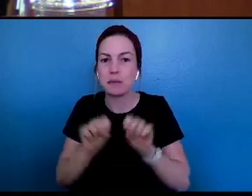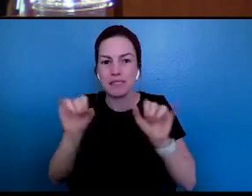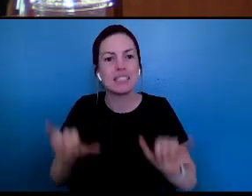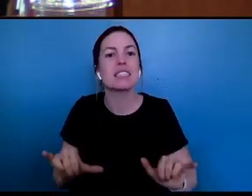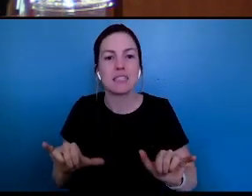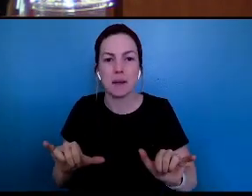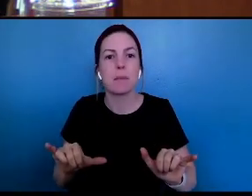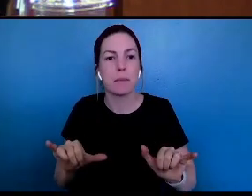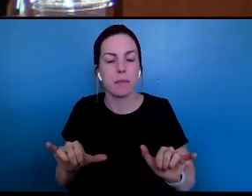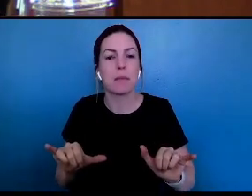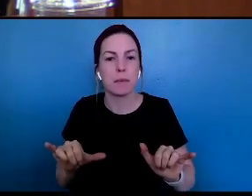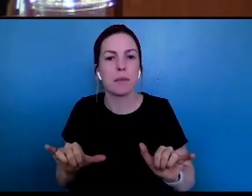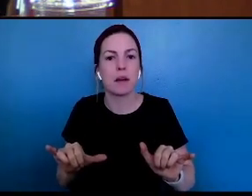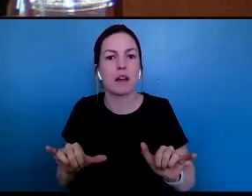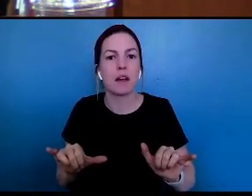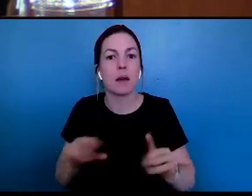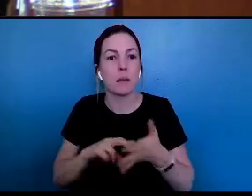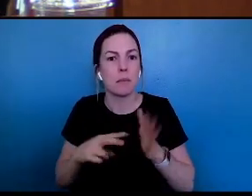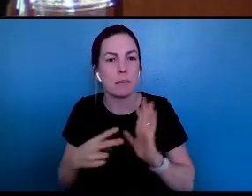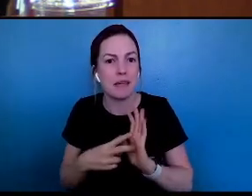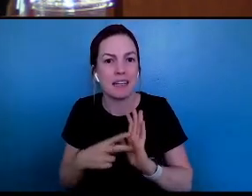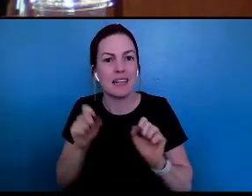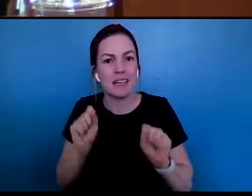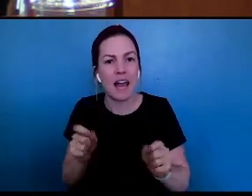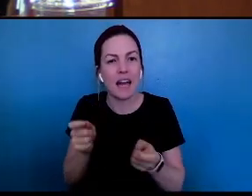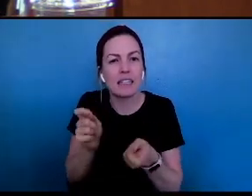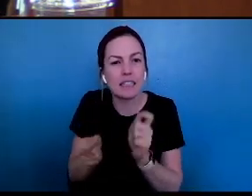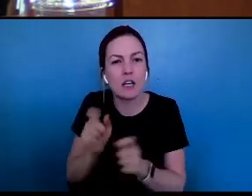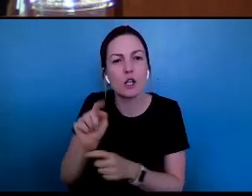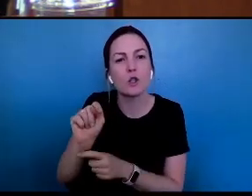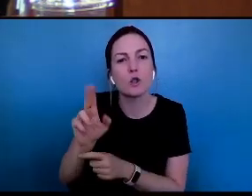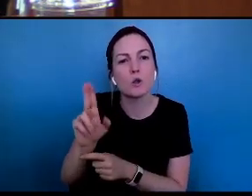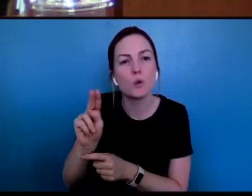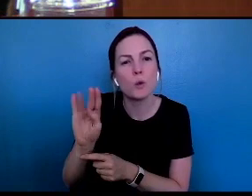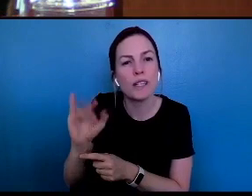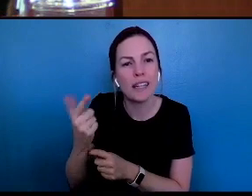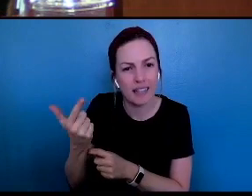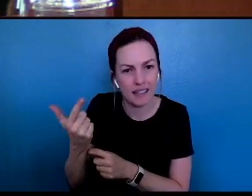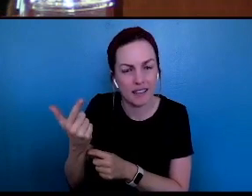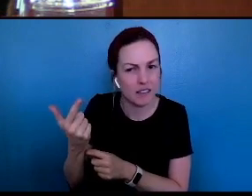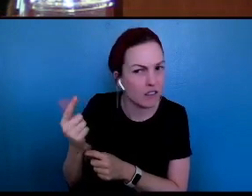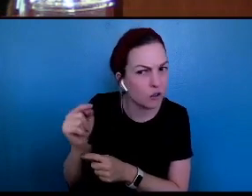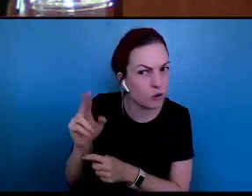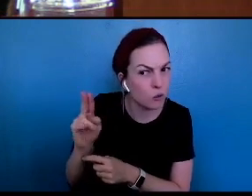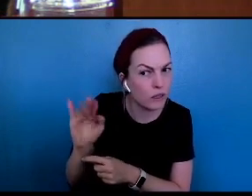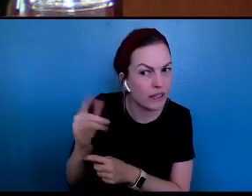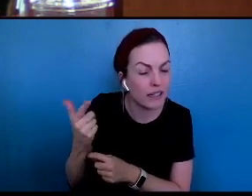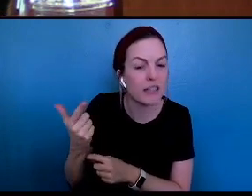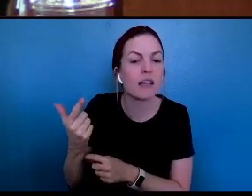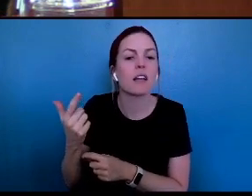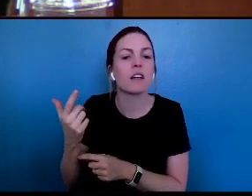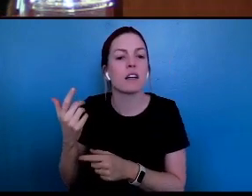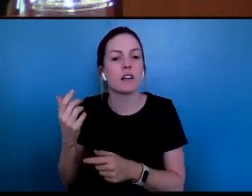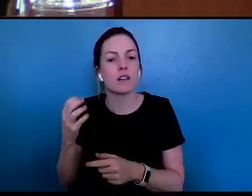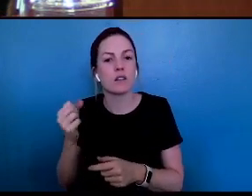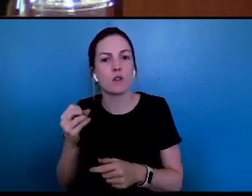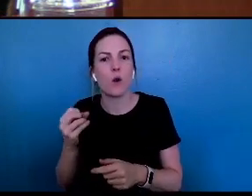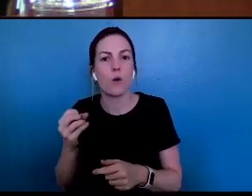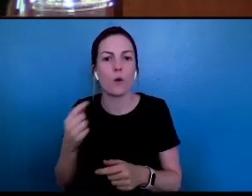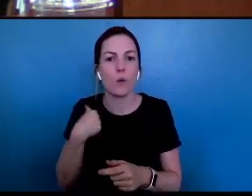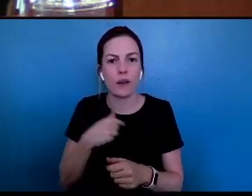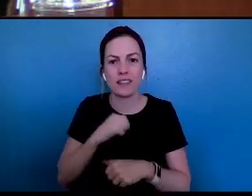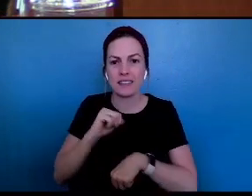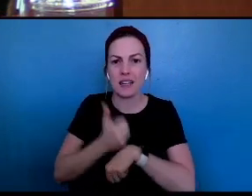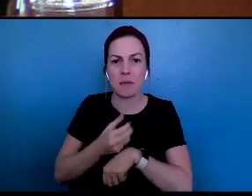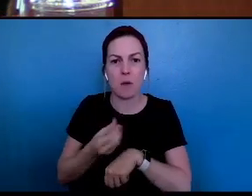at least allows tuning. We won't talk about pre-training, but at least tuning toward our own reward models, things that